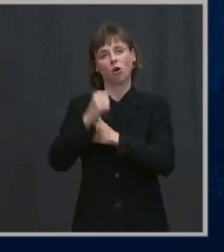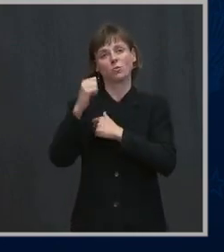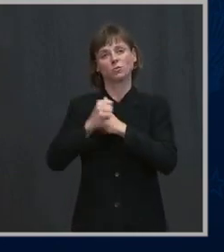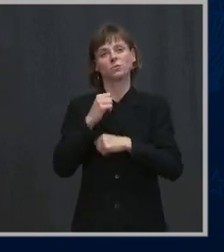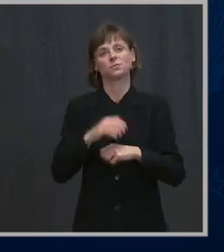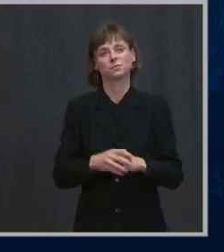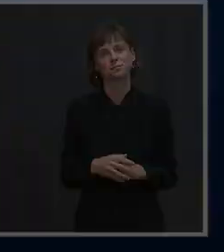going this